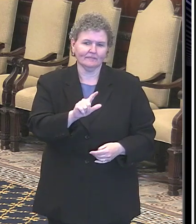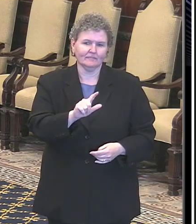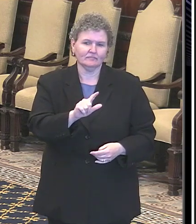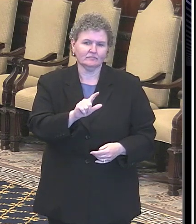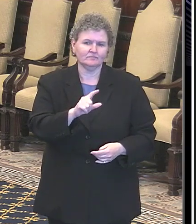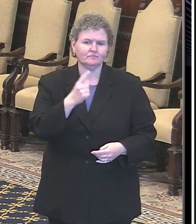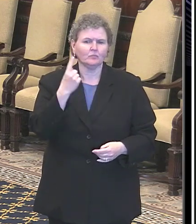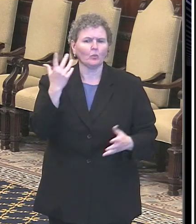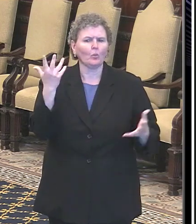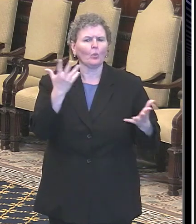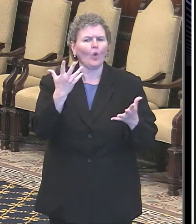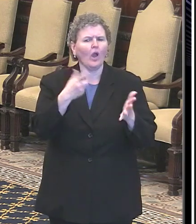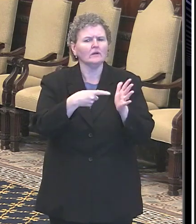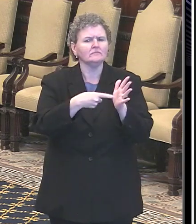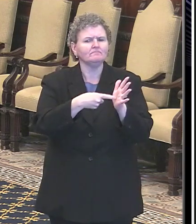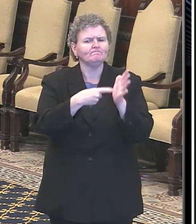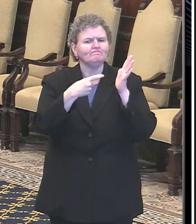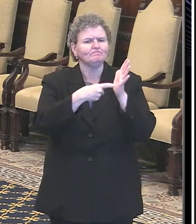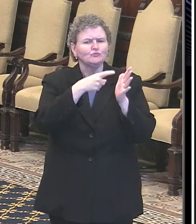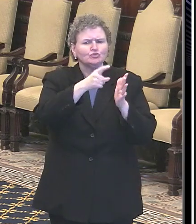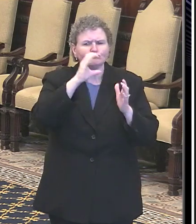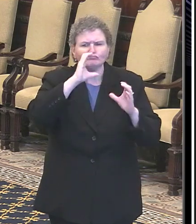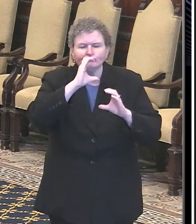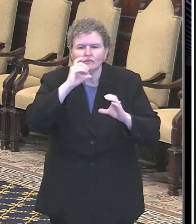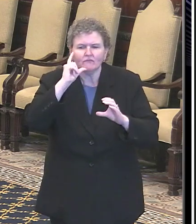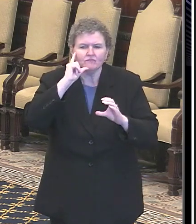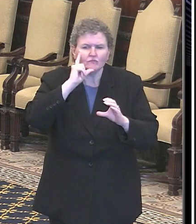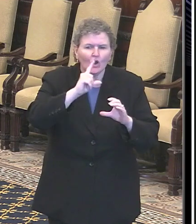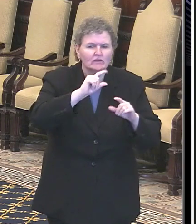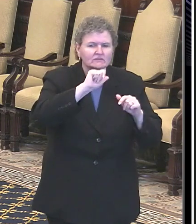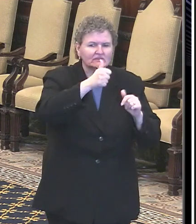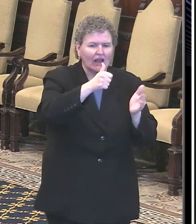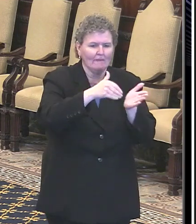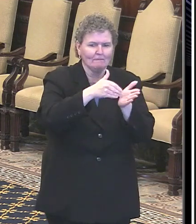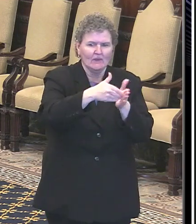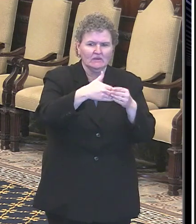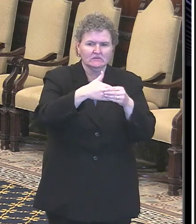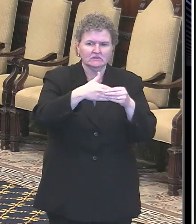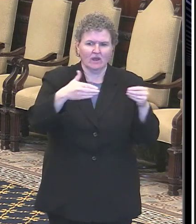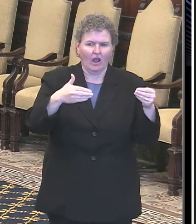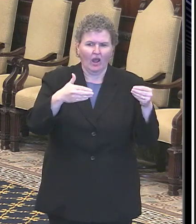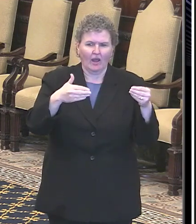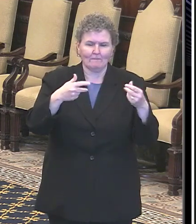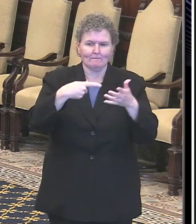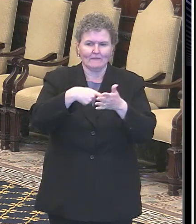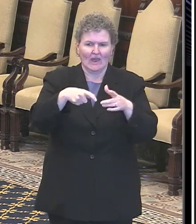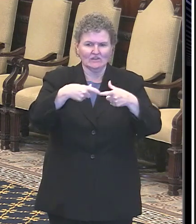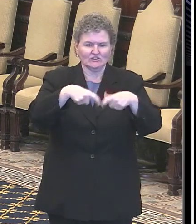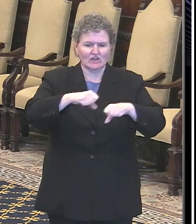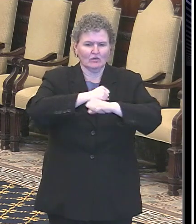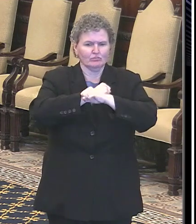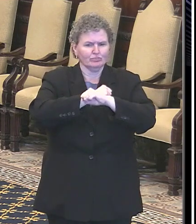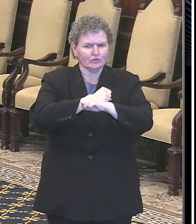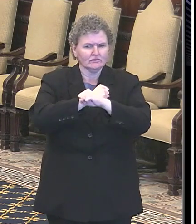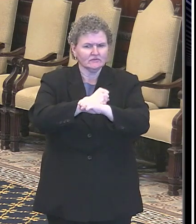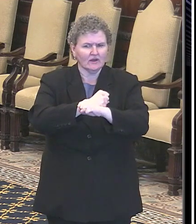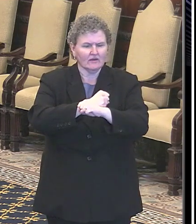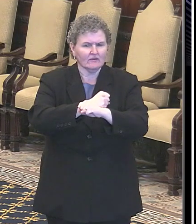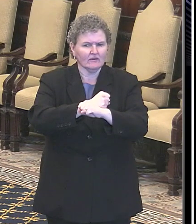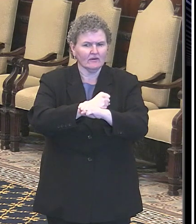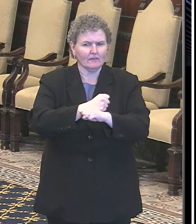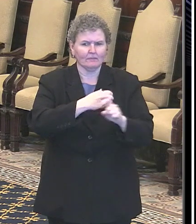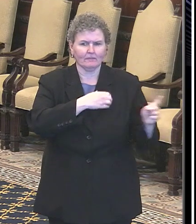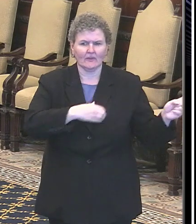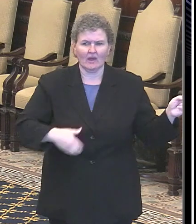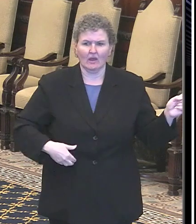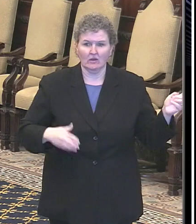$10 million Paycheck Protection Program initiative that you have with Goldman Sachs and Lendistry? I'm not aware of those specific numbers.